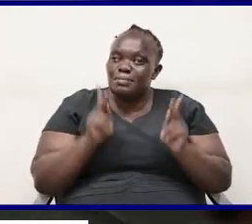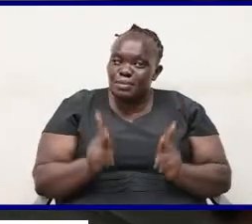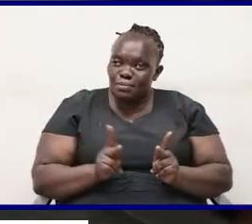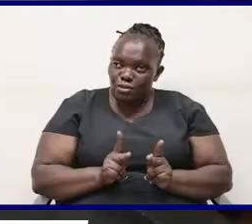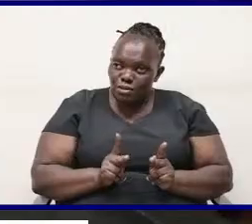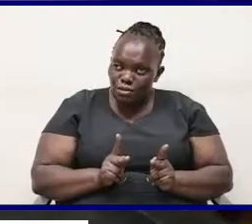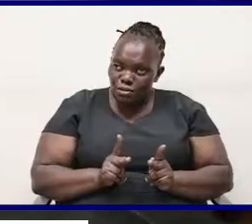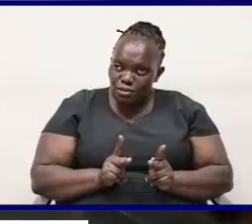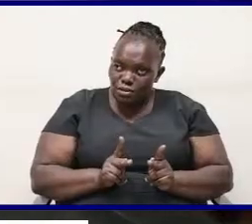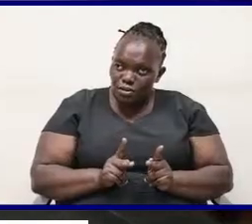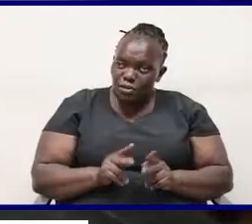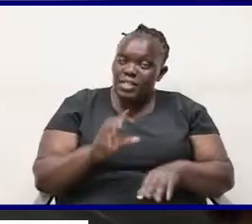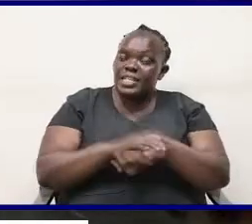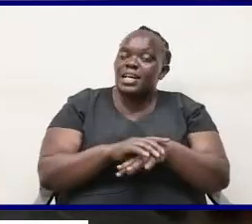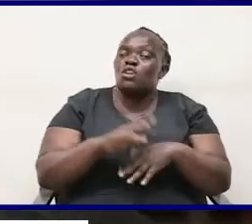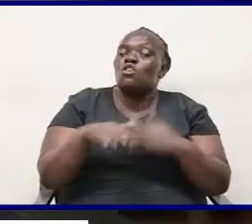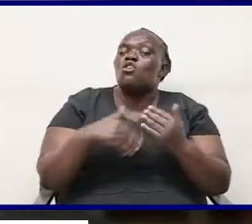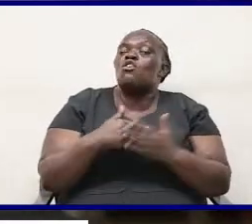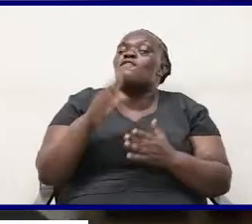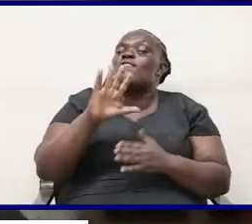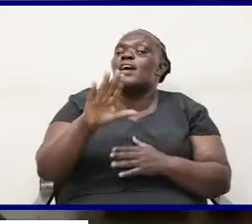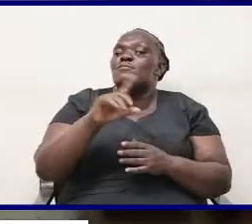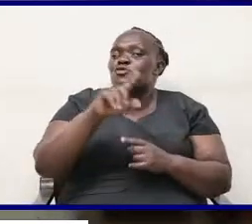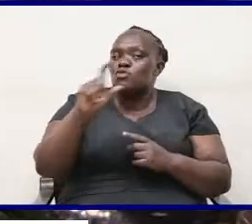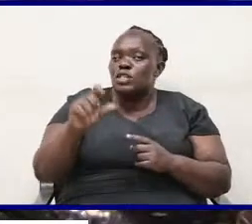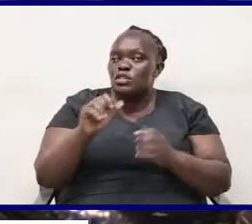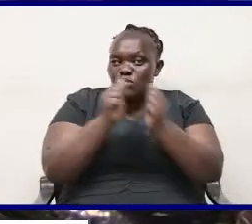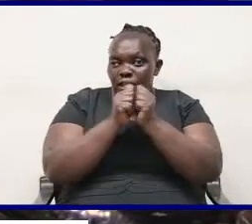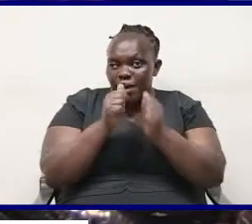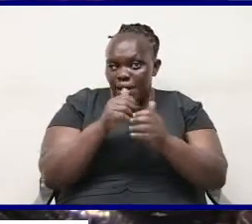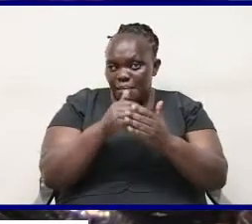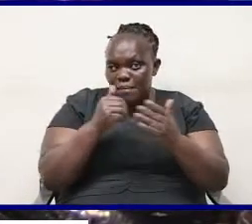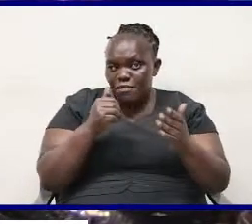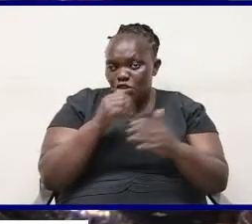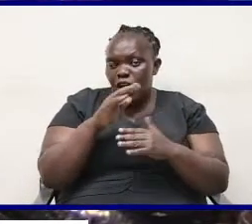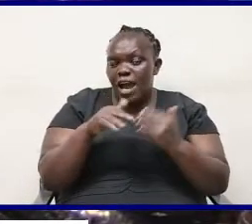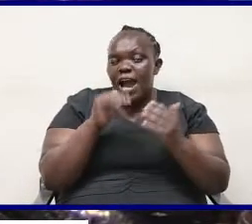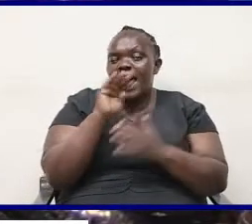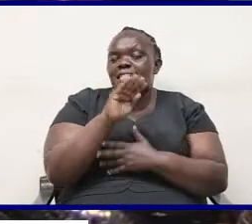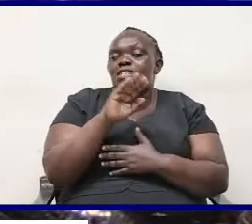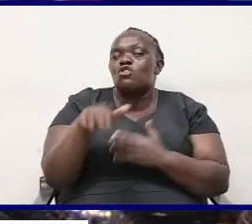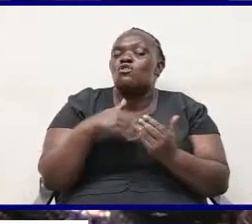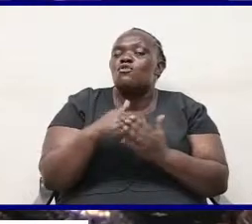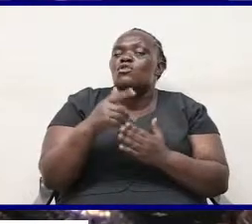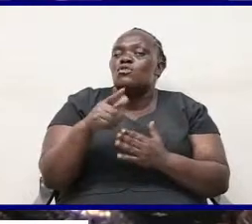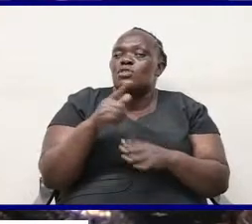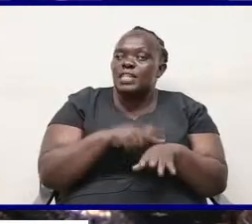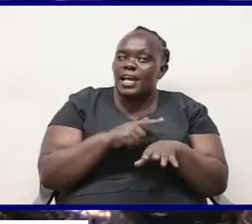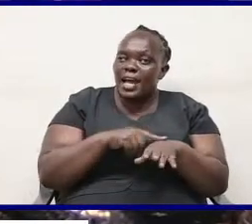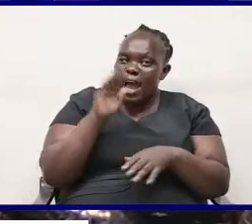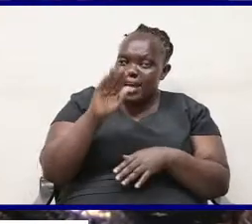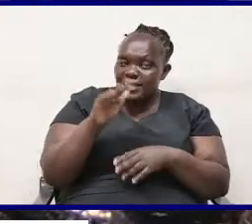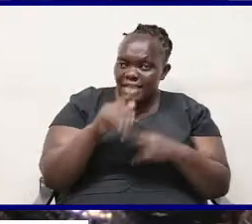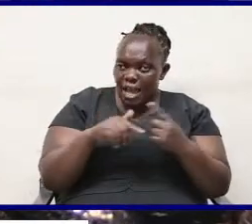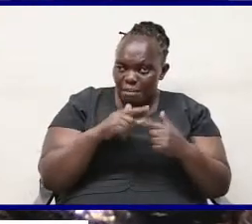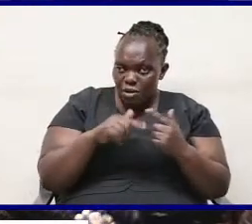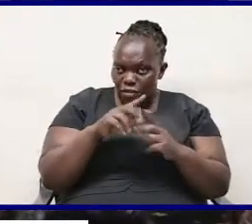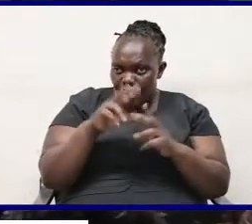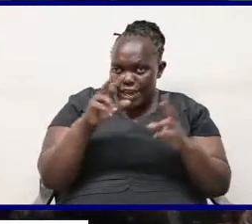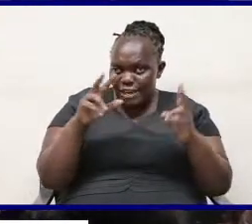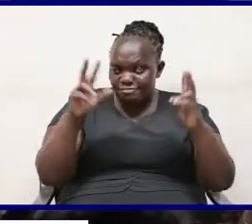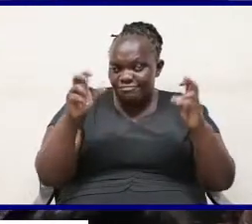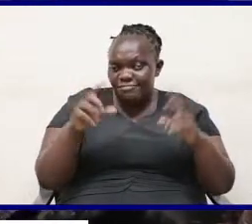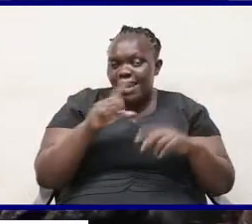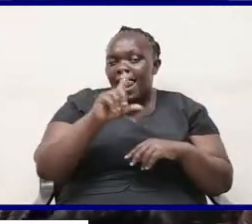space? Yeah, I think we'll take all the 5 questions together before we answer all of them because of time. So the question you asked me is about the issue,